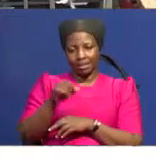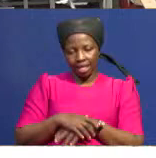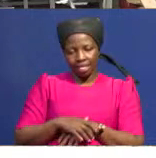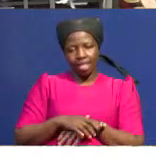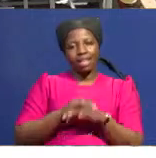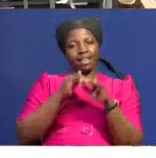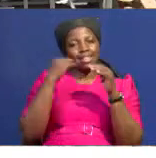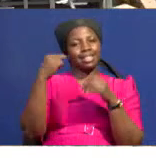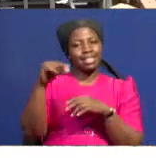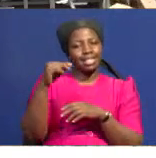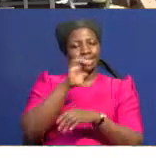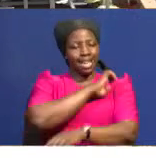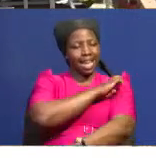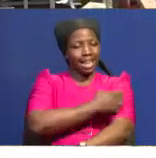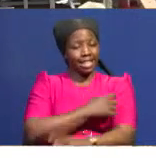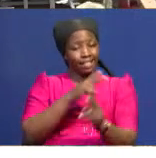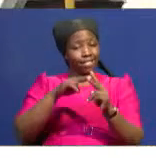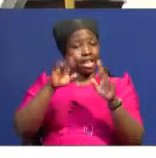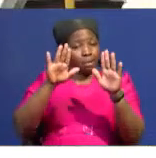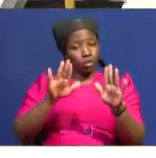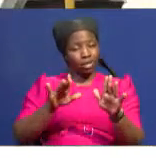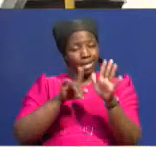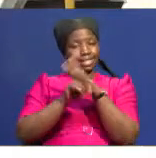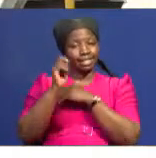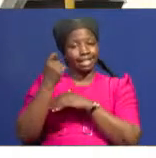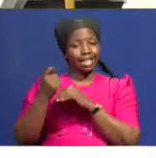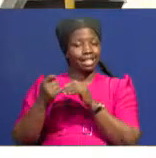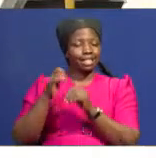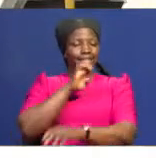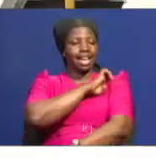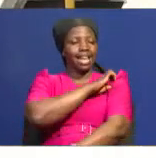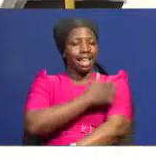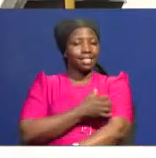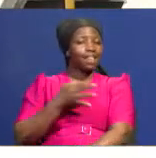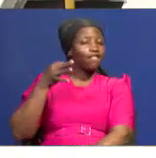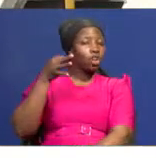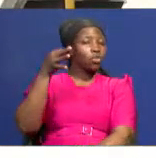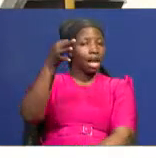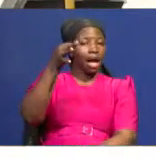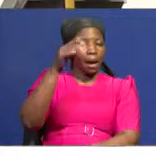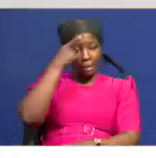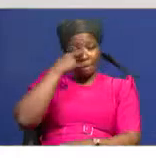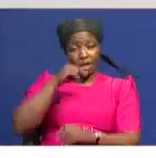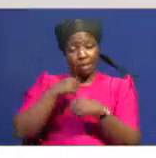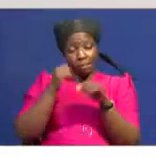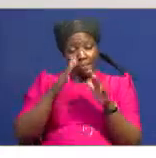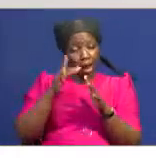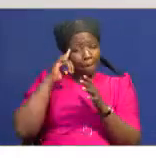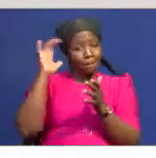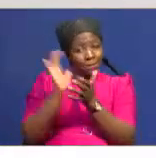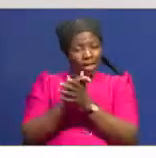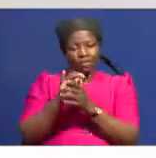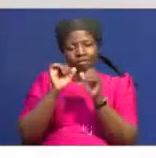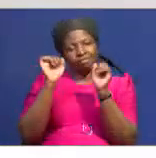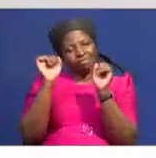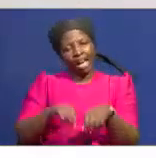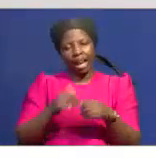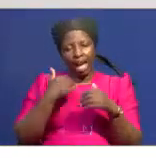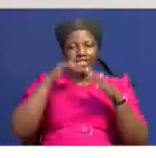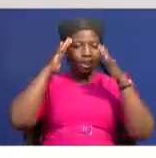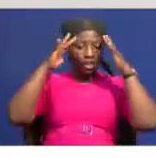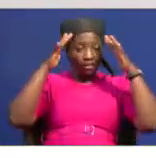will continue to play a pivotal role in Kenya's energy future, policymakers believe that there is potential for innovative